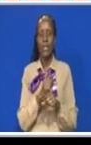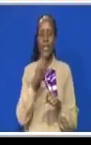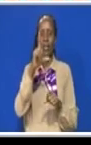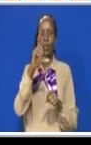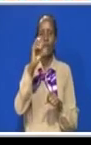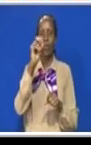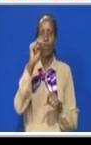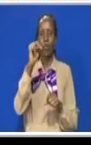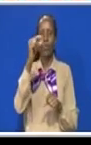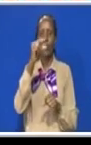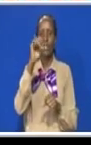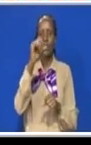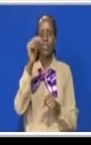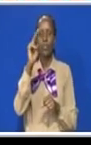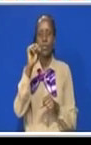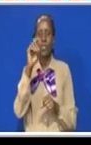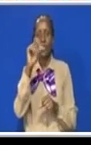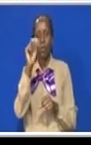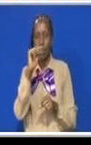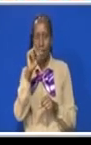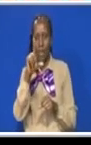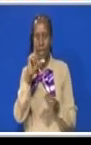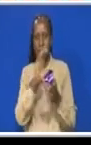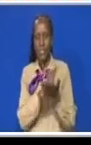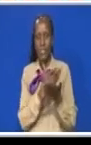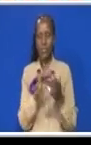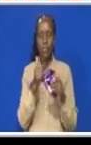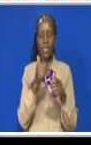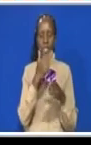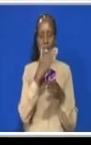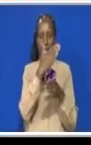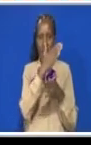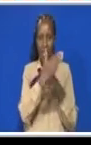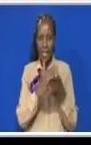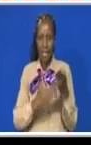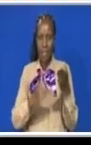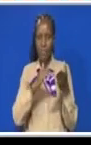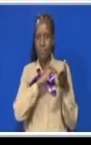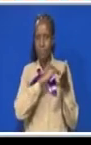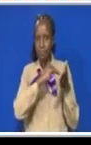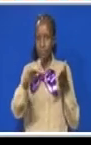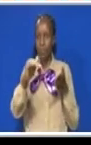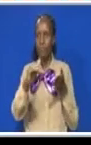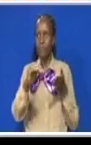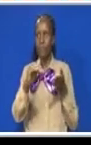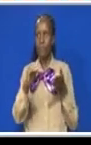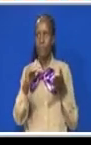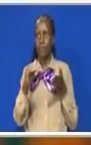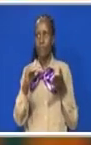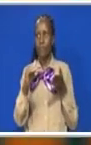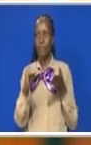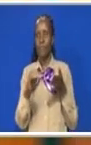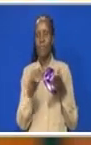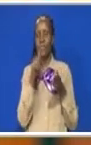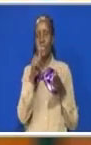section. Longitudinal means to cut along. So to cut along, that